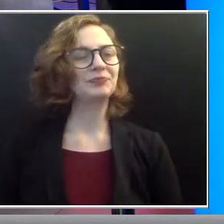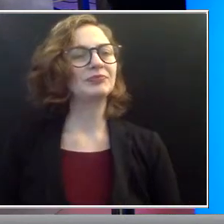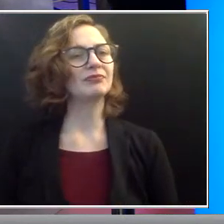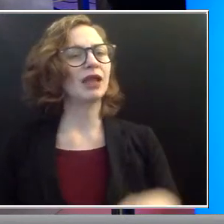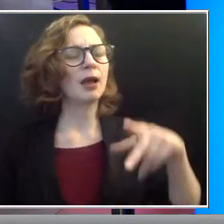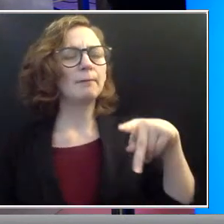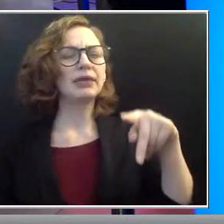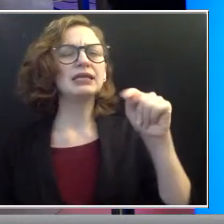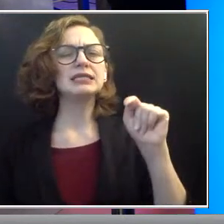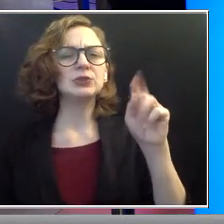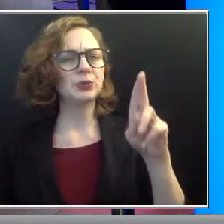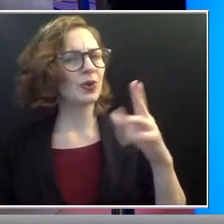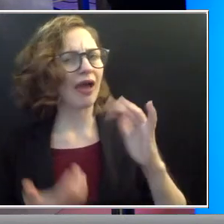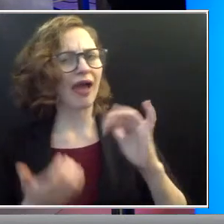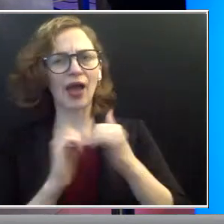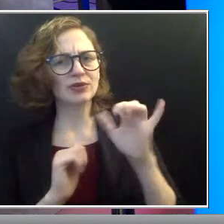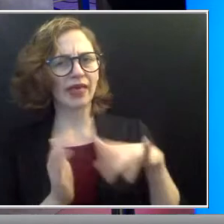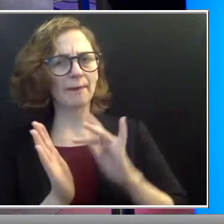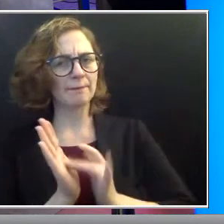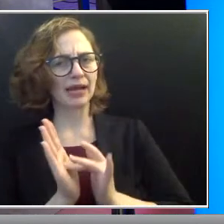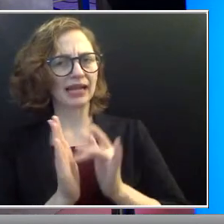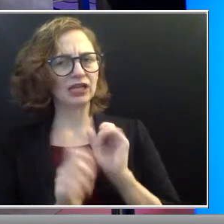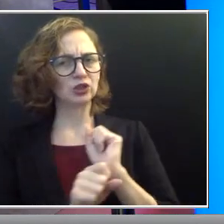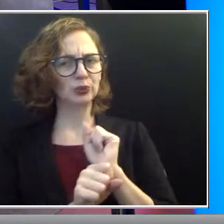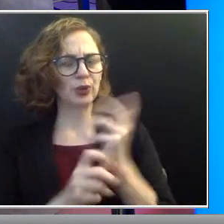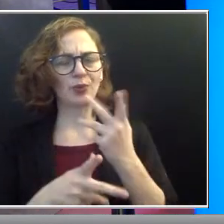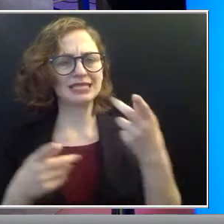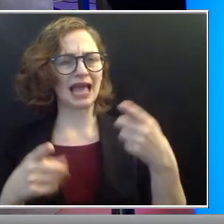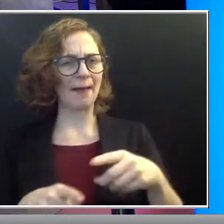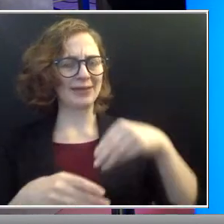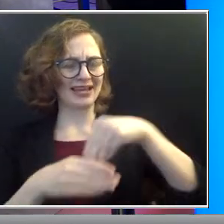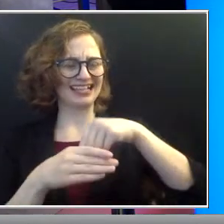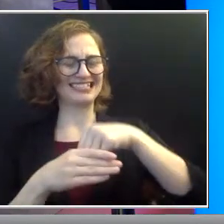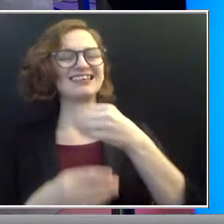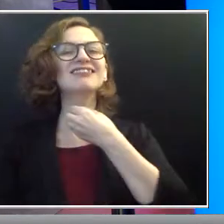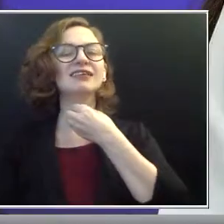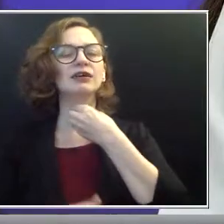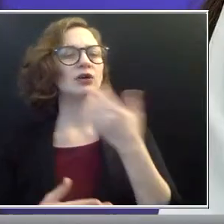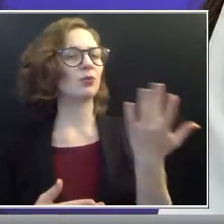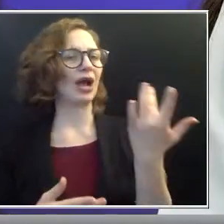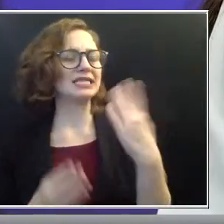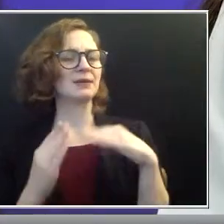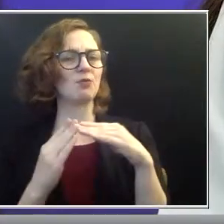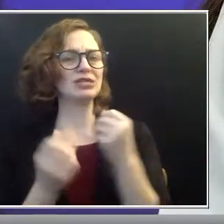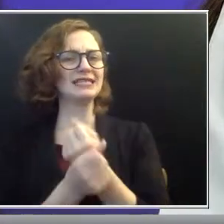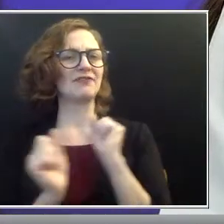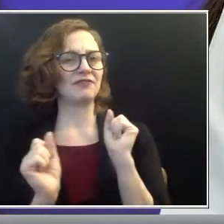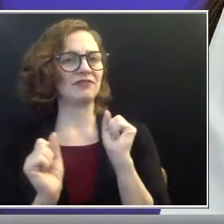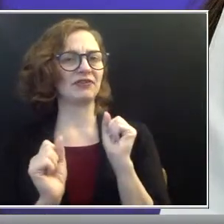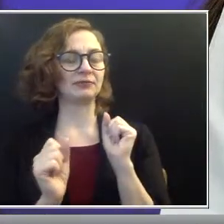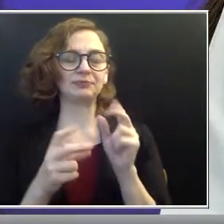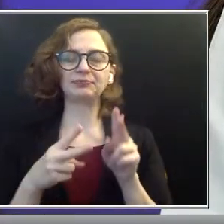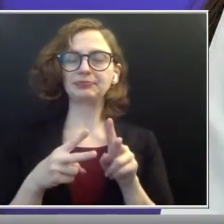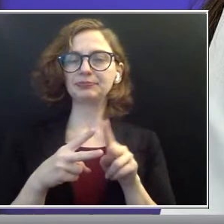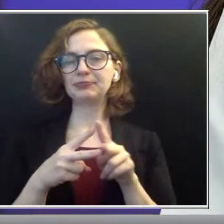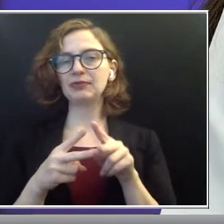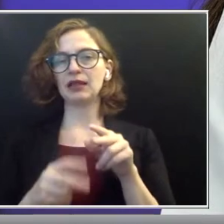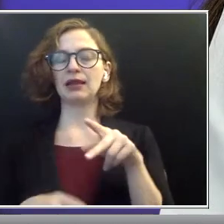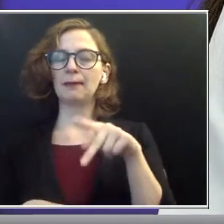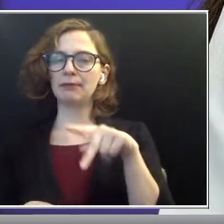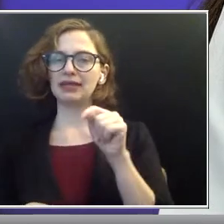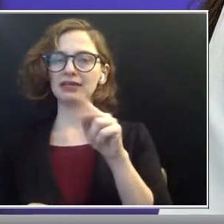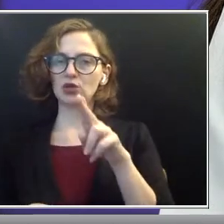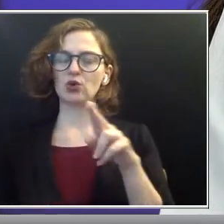thyroid that's making that medication work and then be safer than the others? So both PTU and methimazole work by inhibiting thyroid hormone